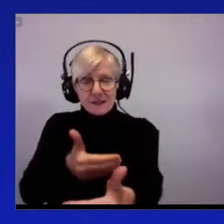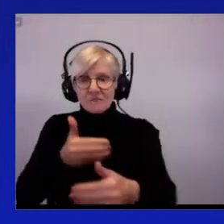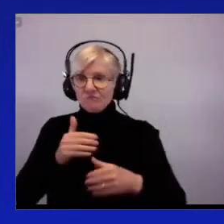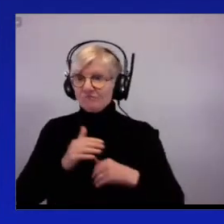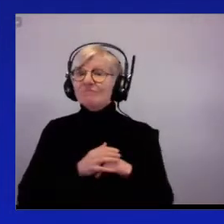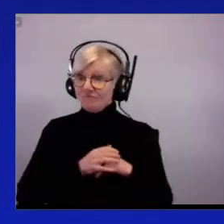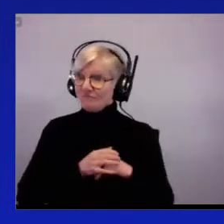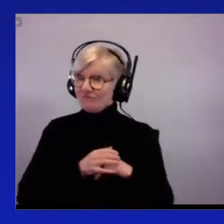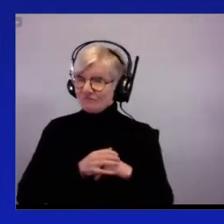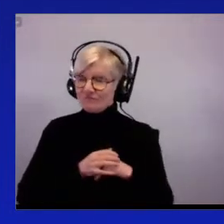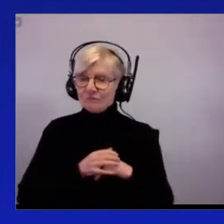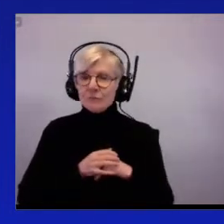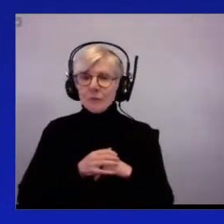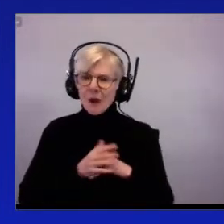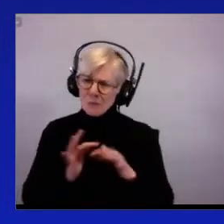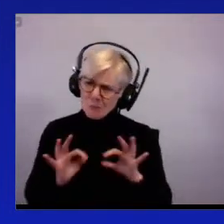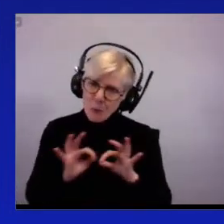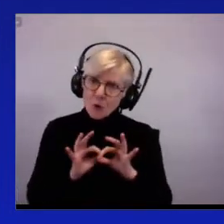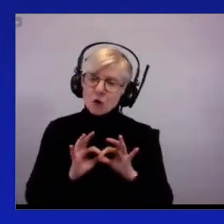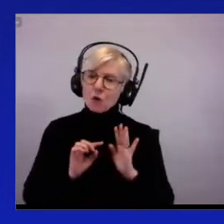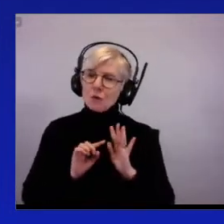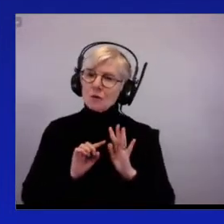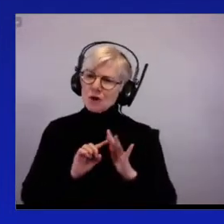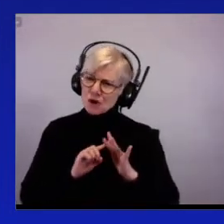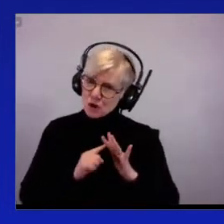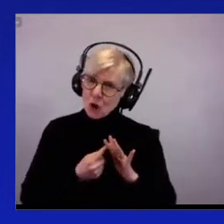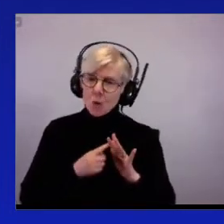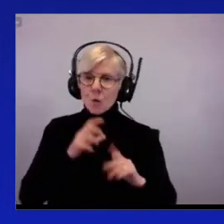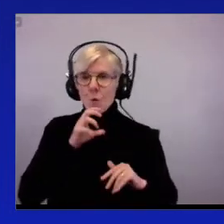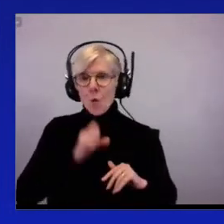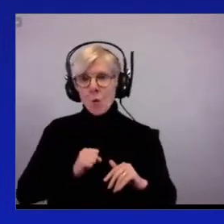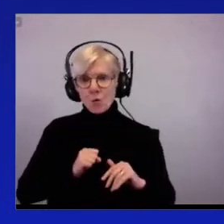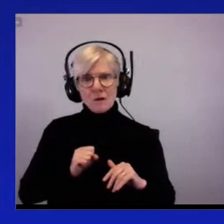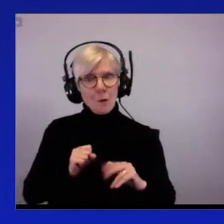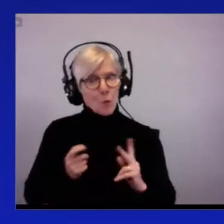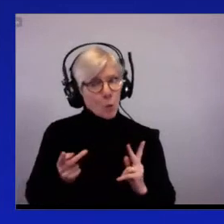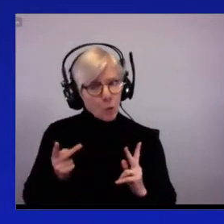approach, in terms of we need to start with older adults and move down,